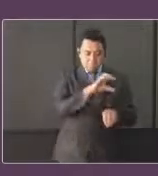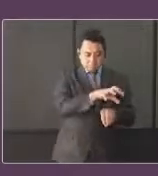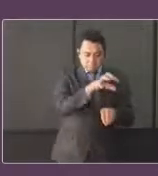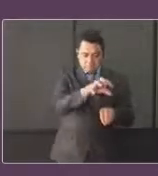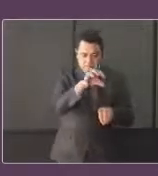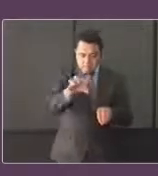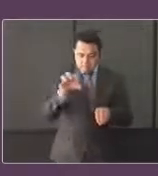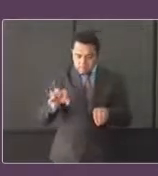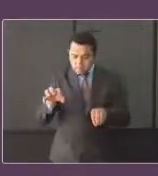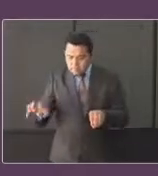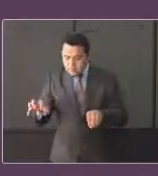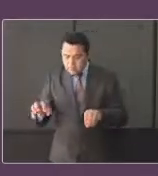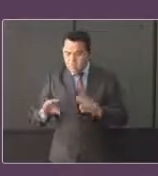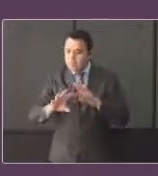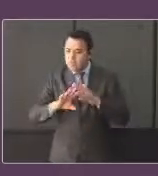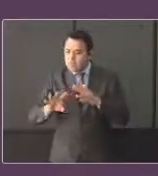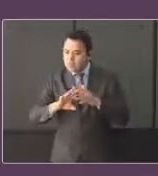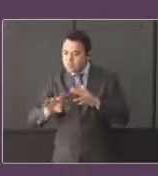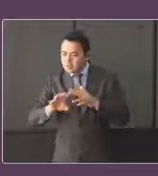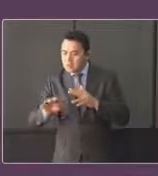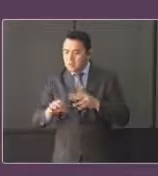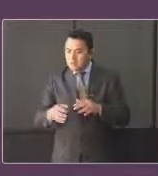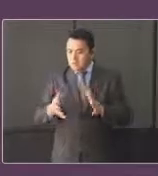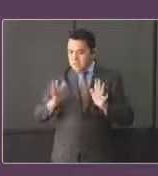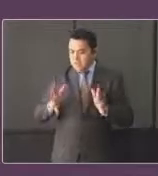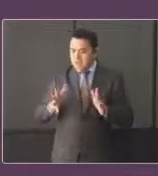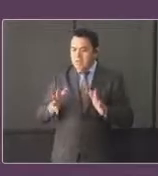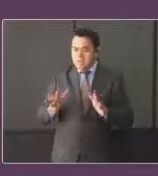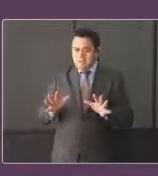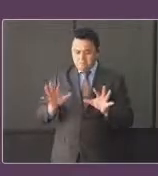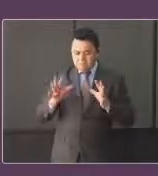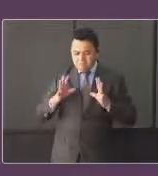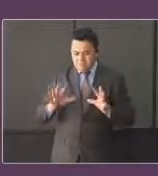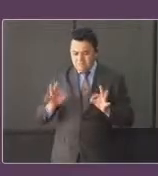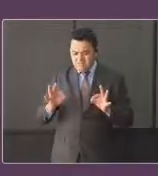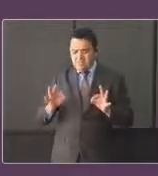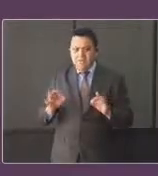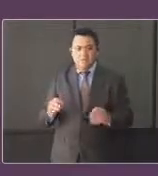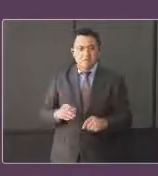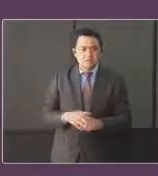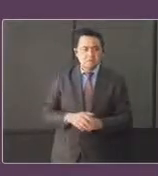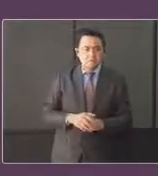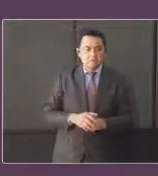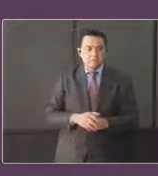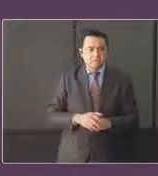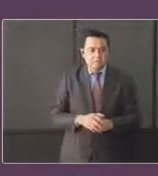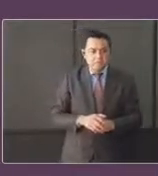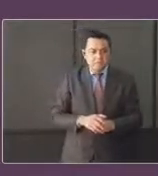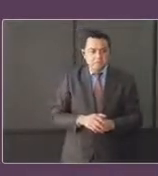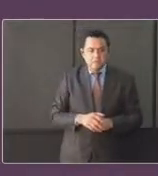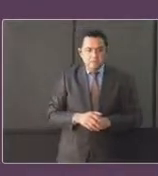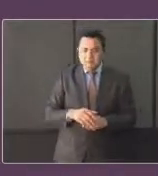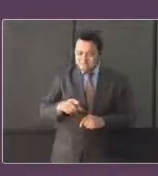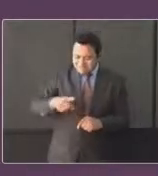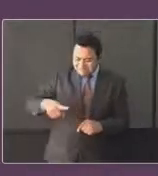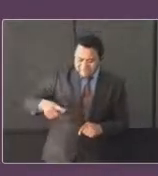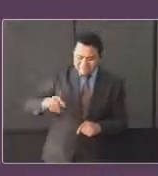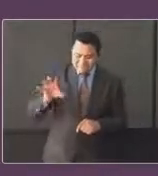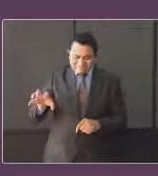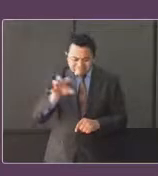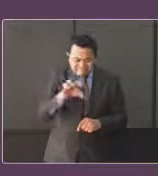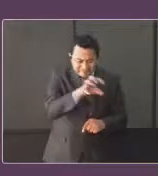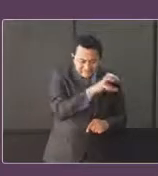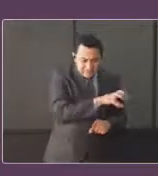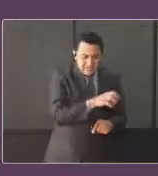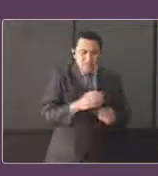organizations of migrant population that has formalized its existence. I don't mean